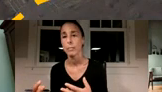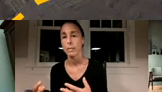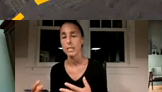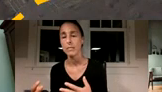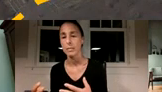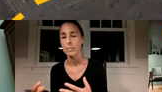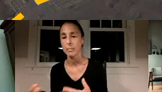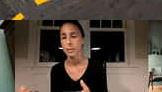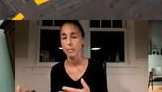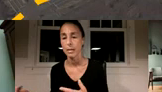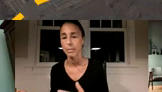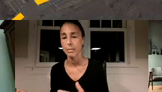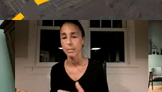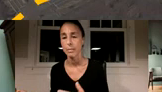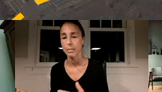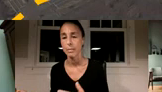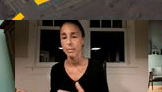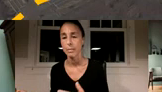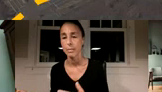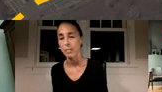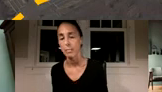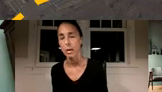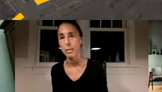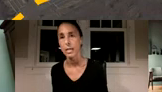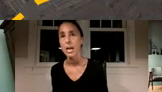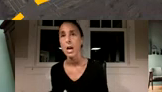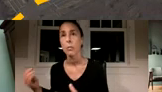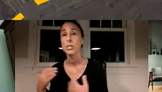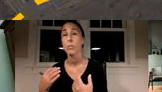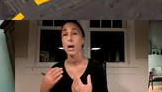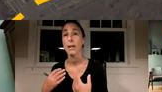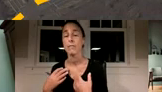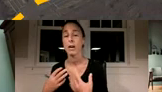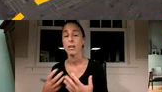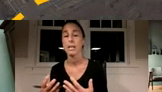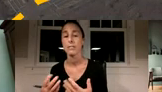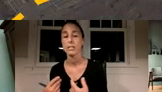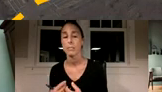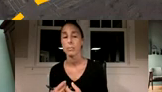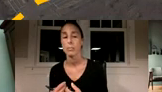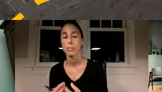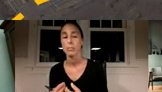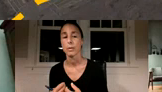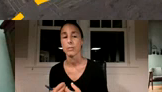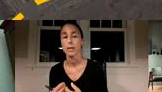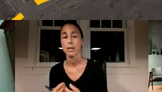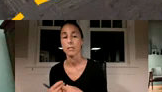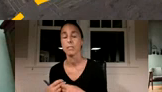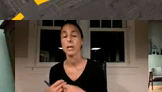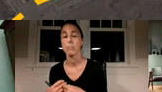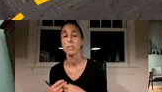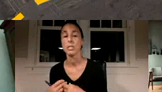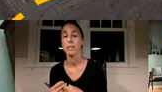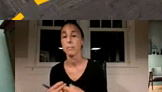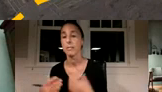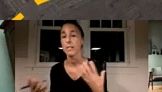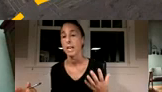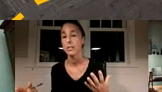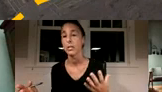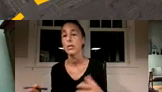more permissive. It's meant to be a recommendation for the use of the property, which is why for our site, for example, we're proposing, you